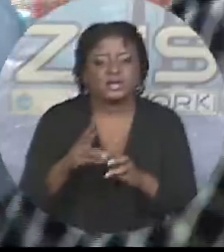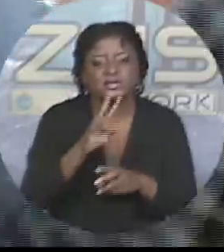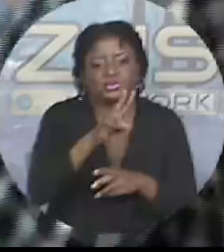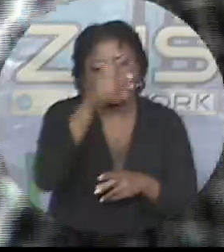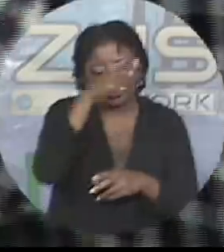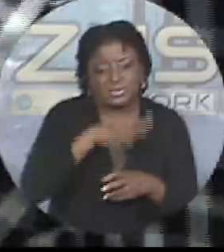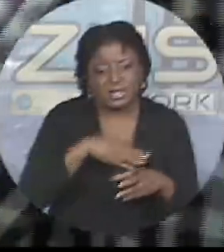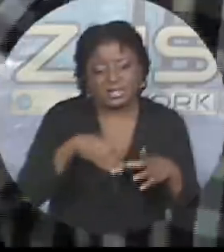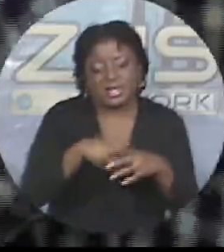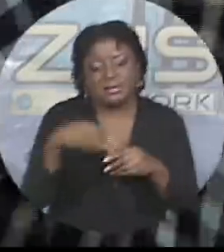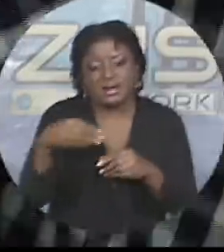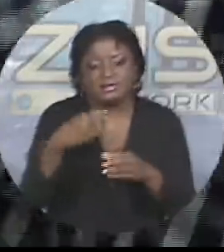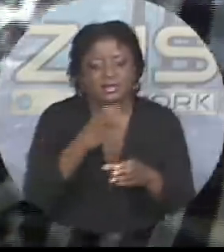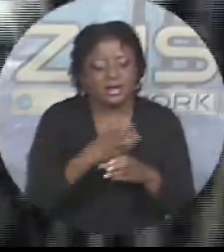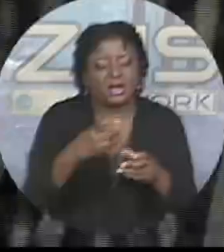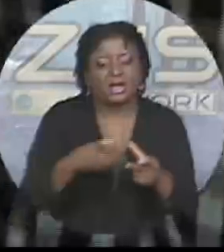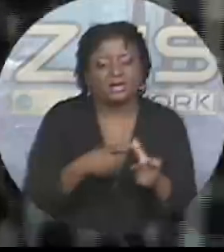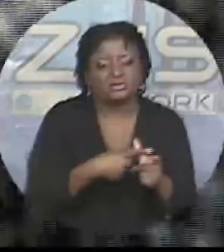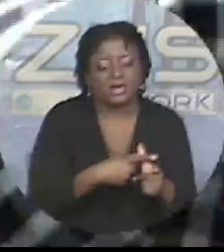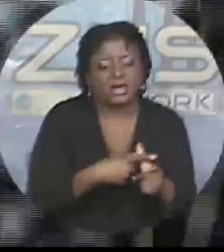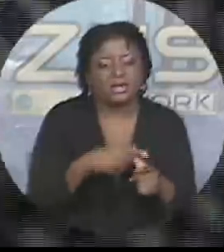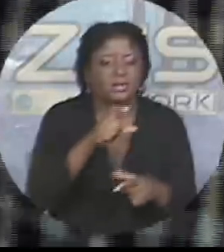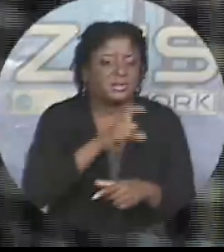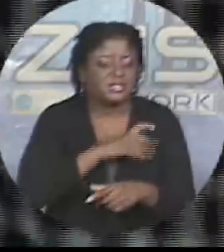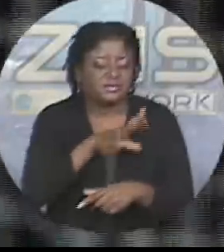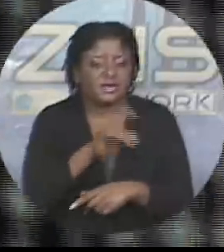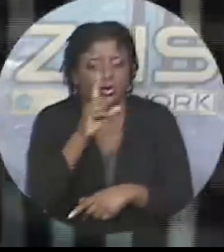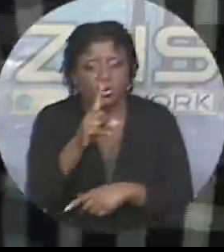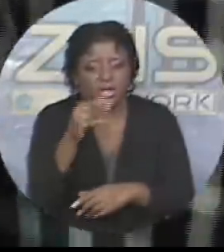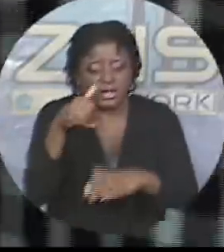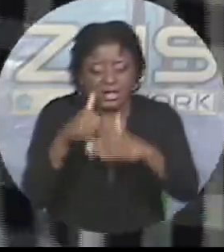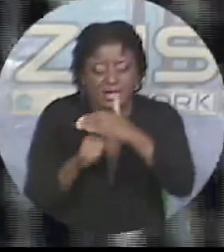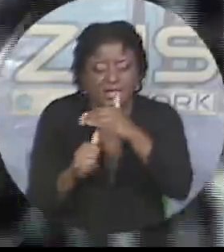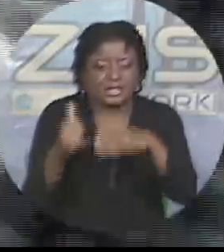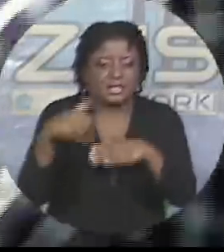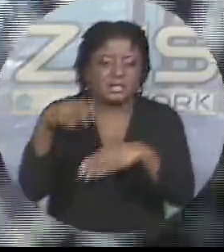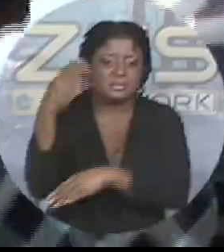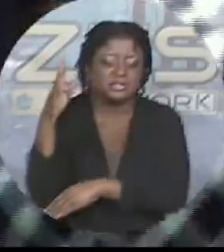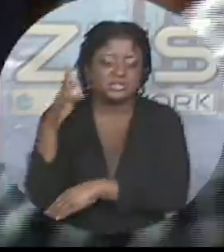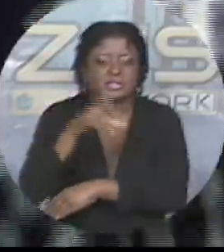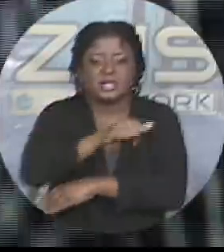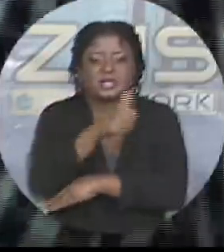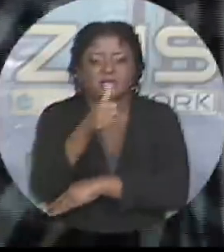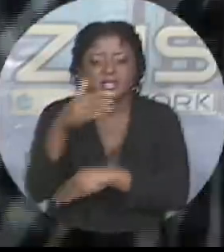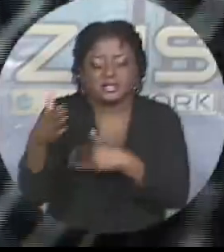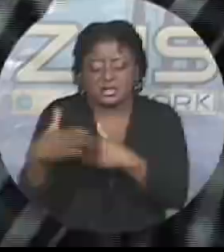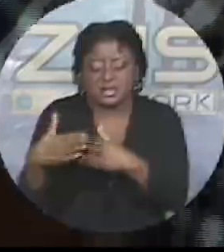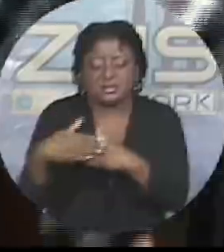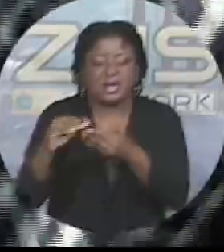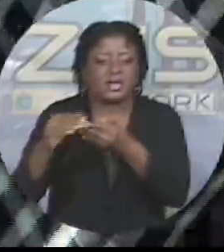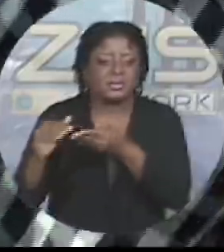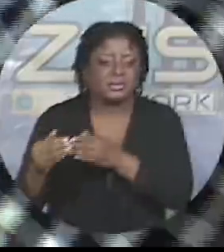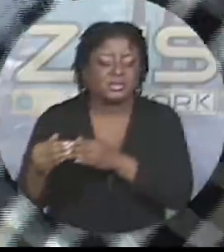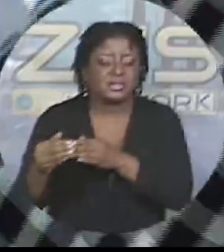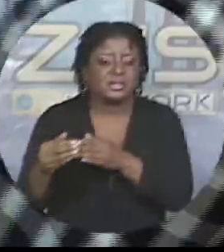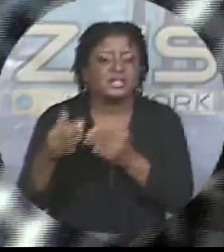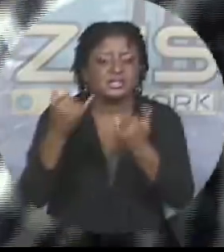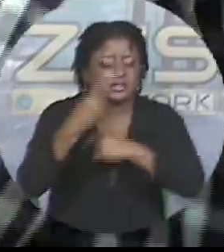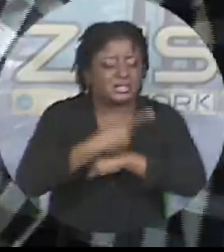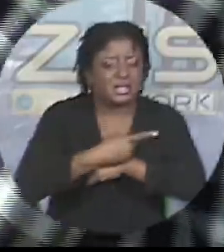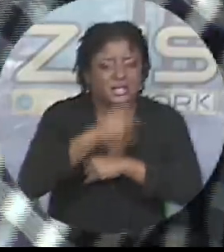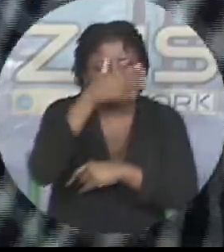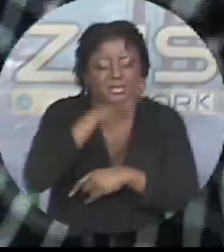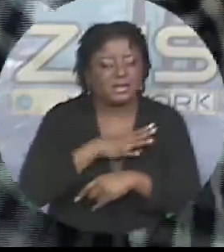ran. Police eventually found one hiding in bushes, the other in a nearby community. In court today, the men were not required to